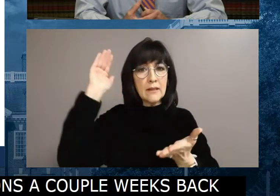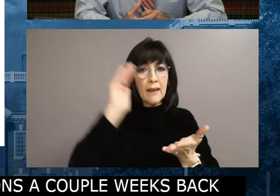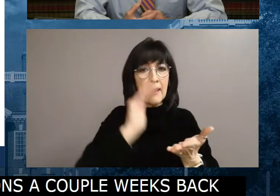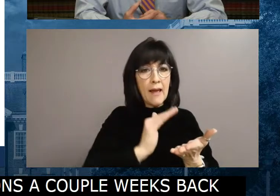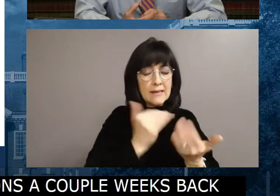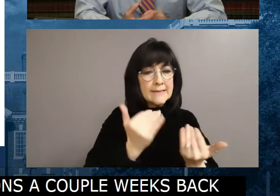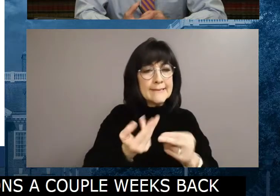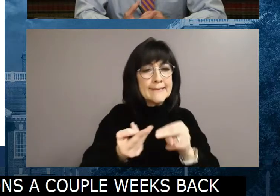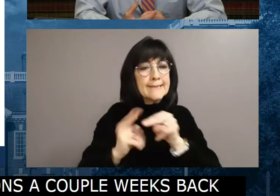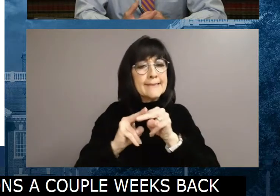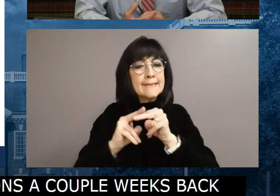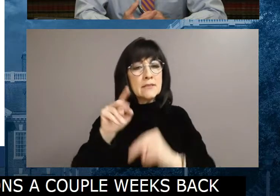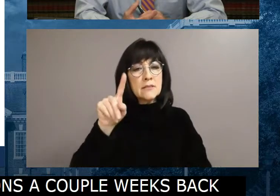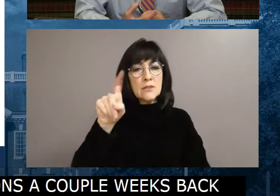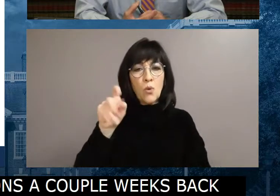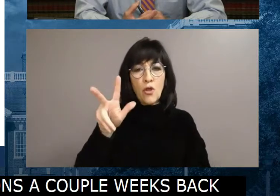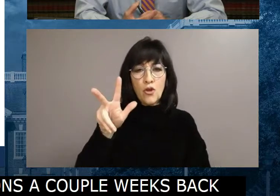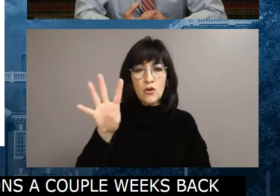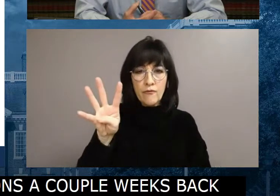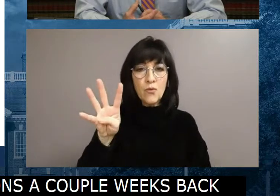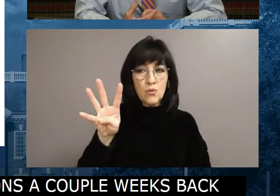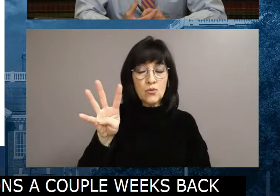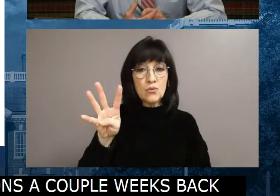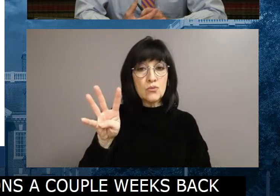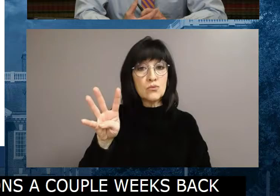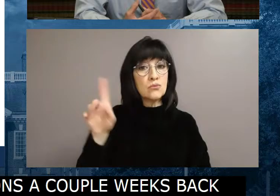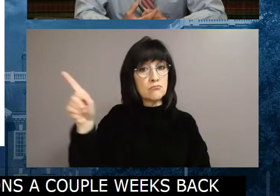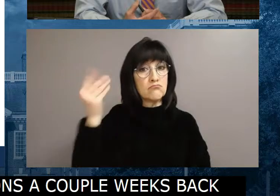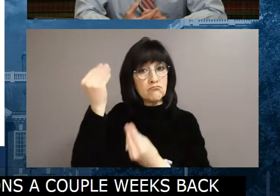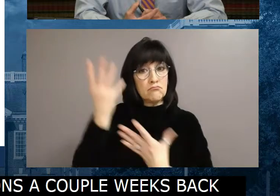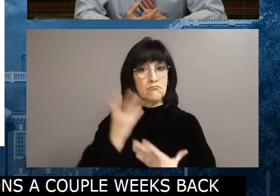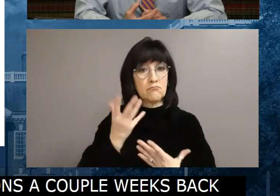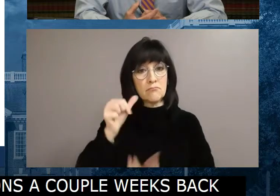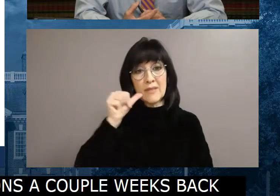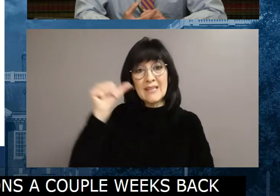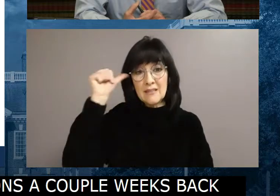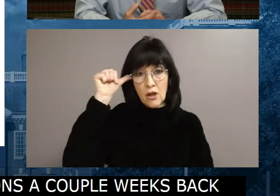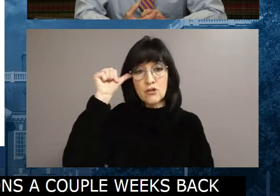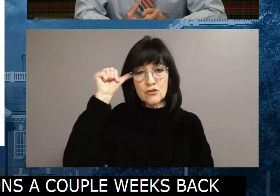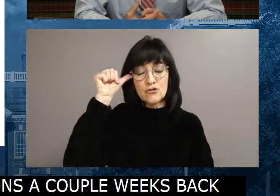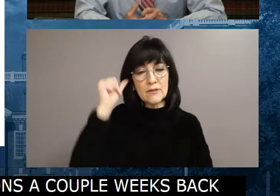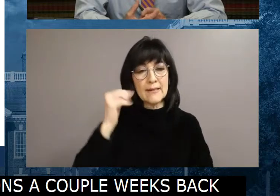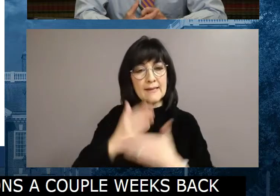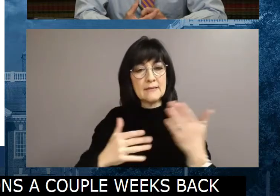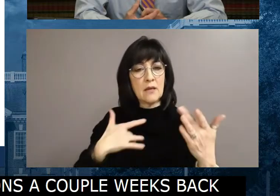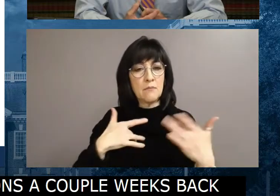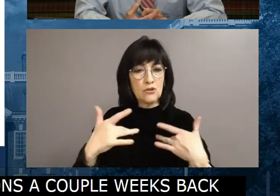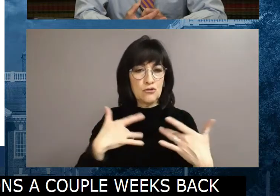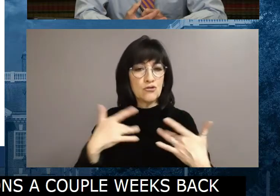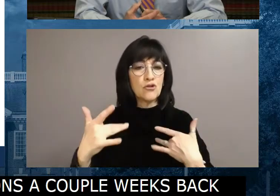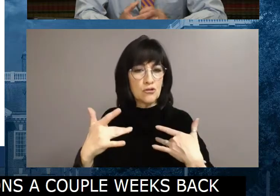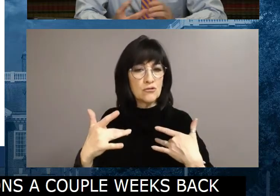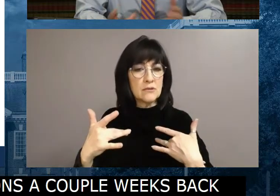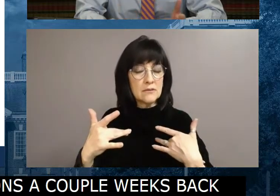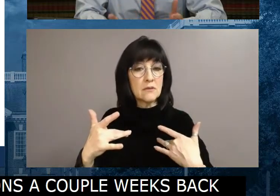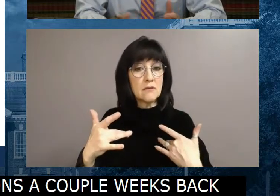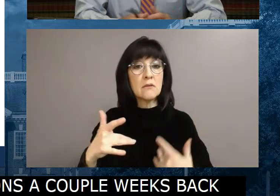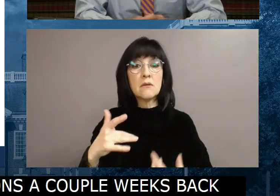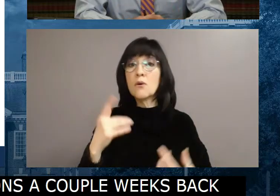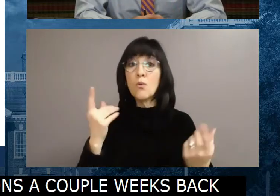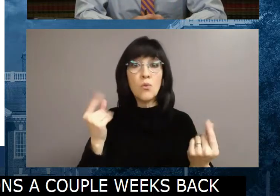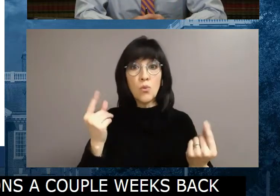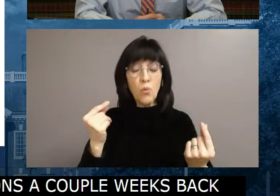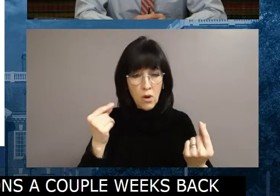hospitals just yesterday, but some concern with some hospitalizations, a little bit younger population.